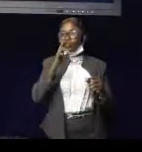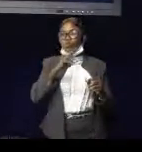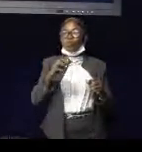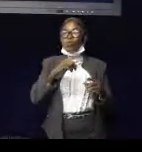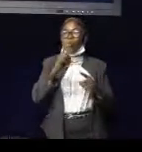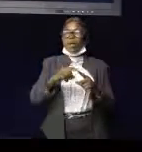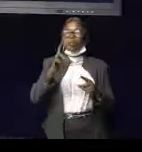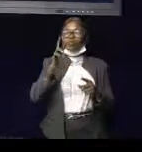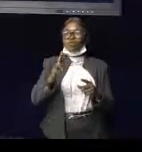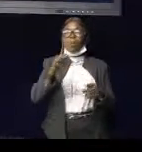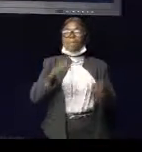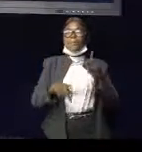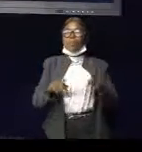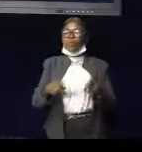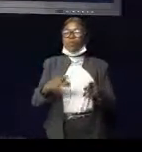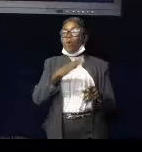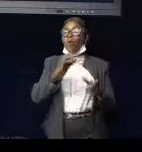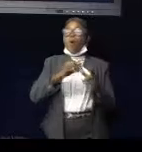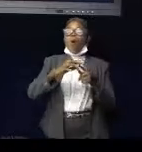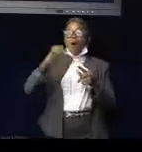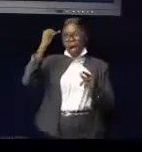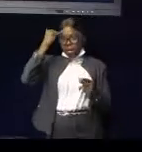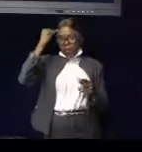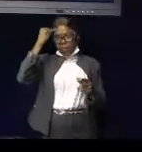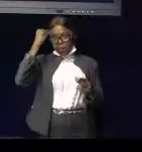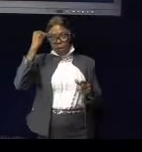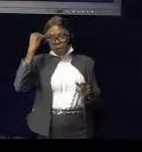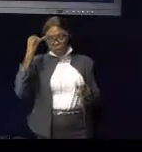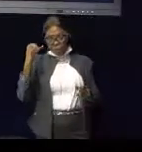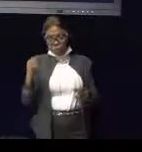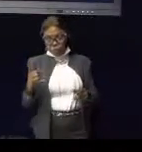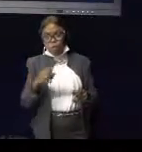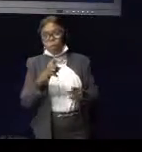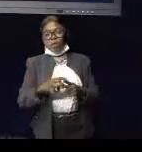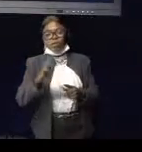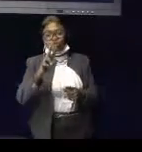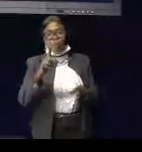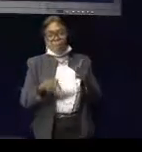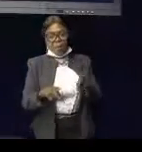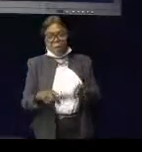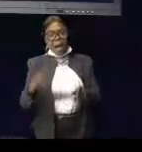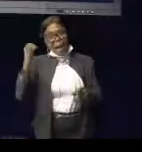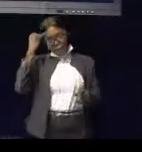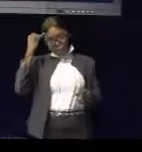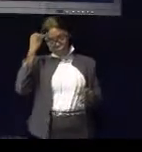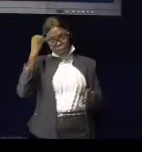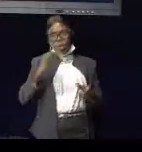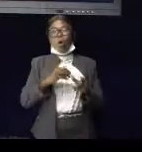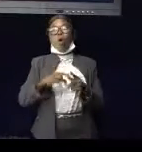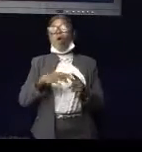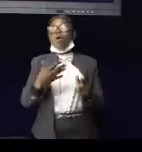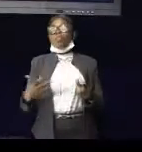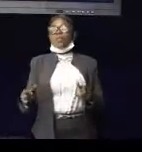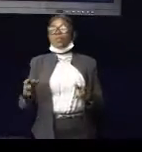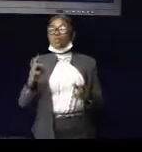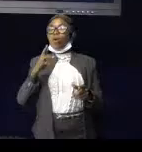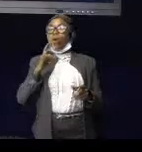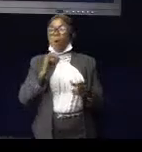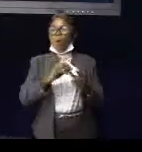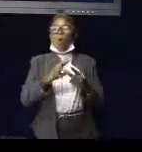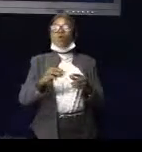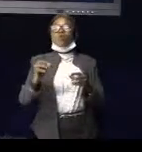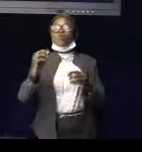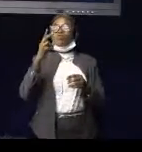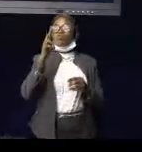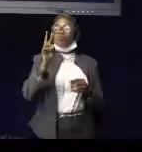people, 2 ideas, or when 2 people, ideas, or things, or 2